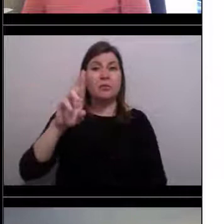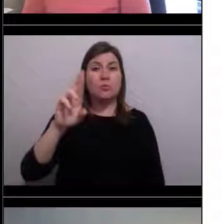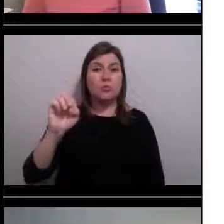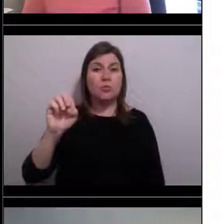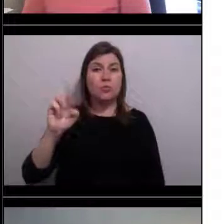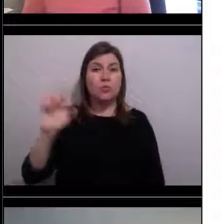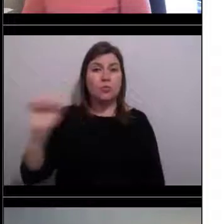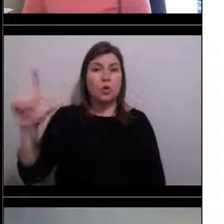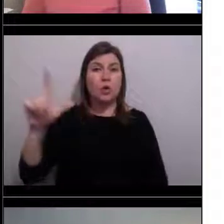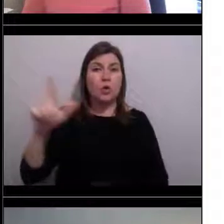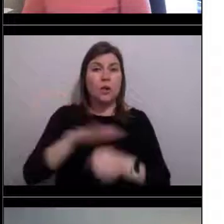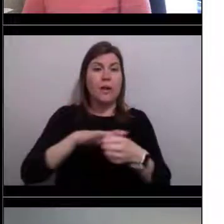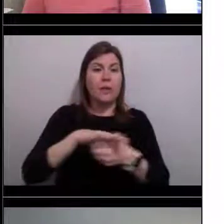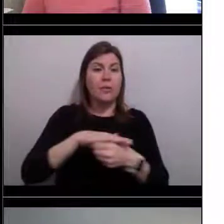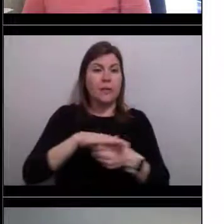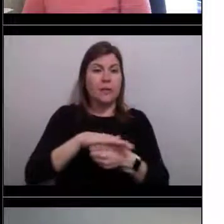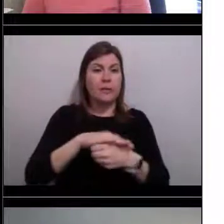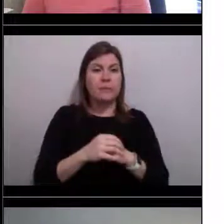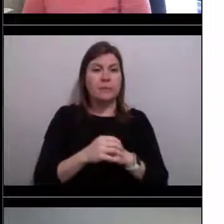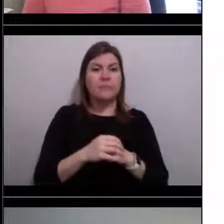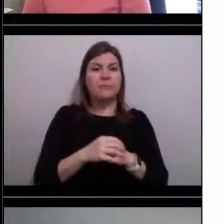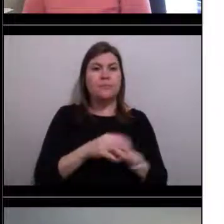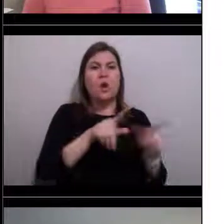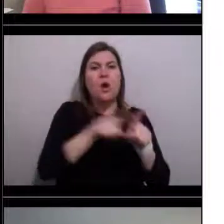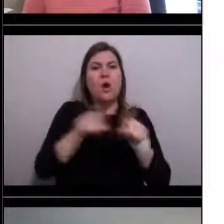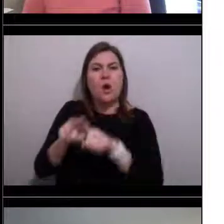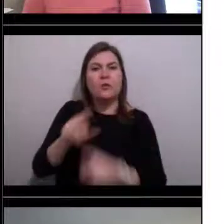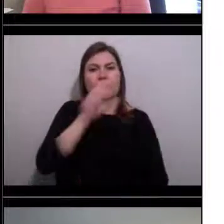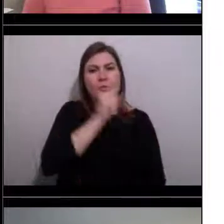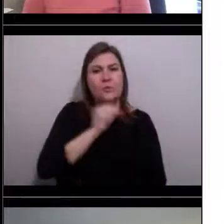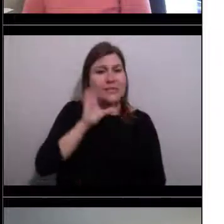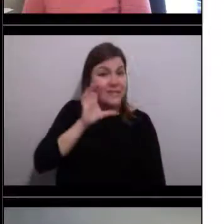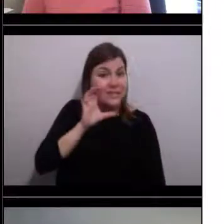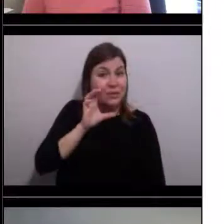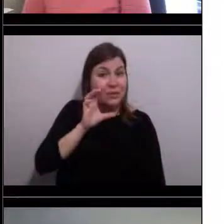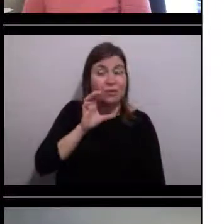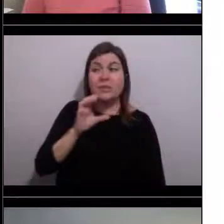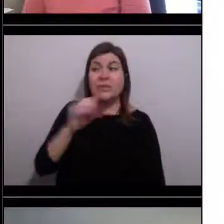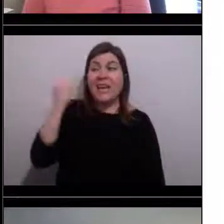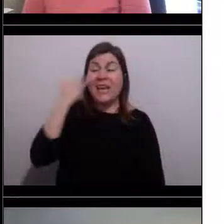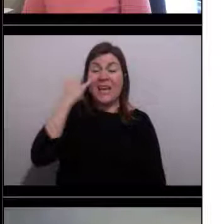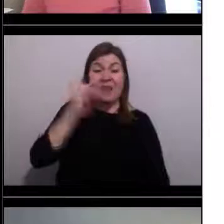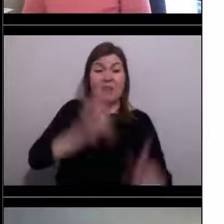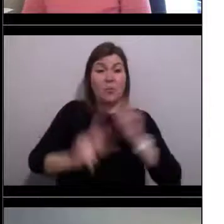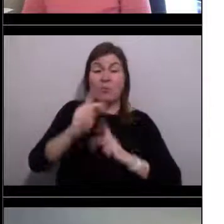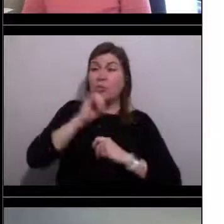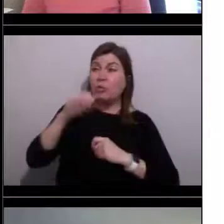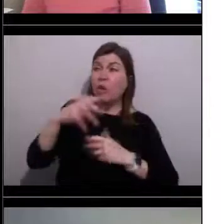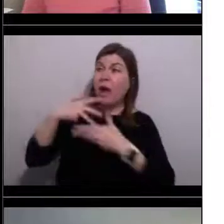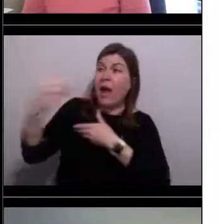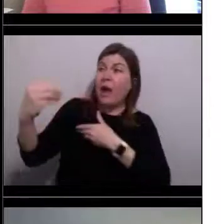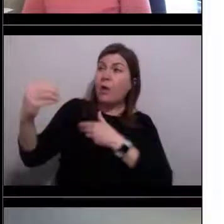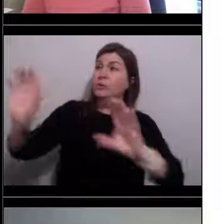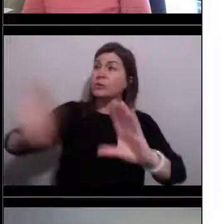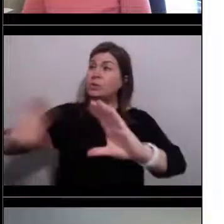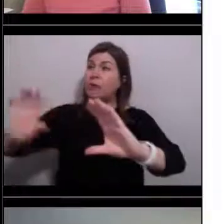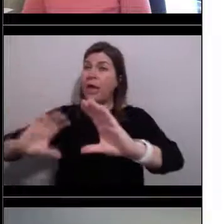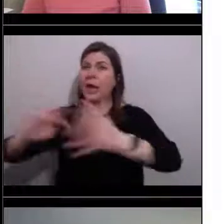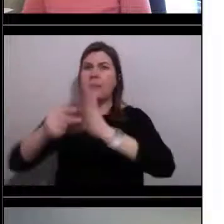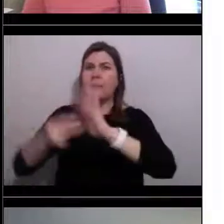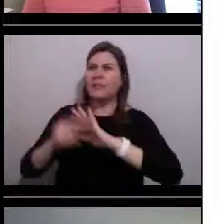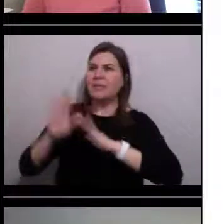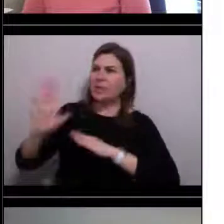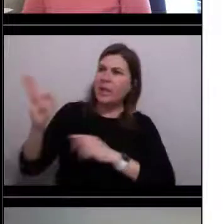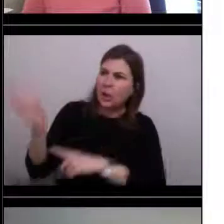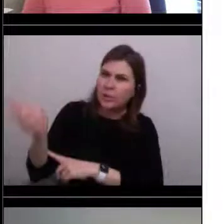to our families and our communities also is lost when you have people who are socially isolated and not able to participate. And on